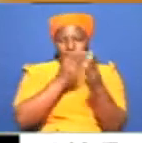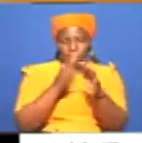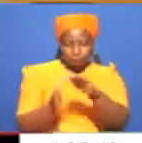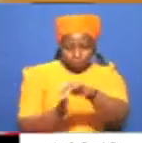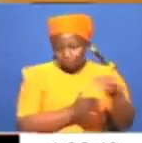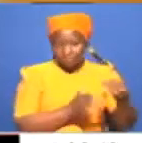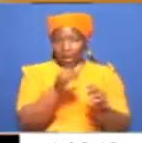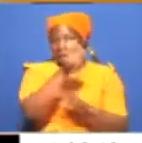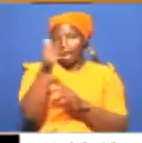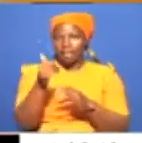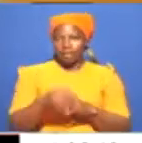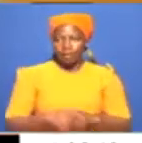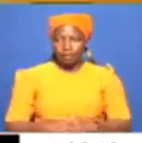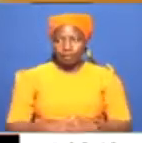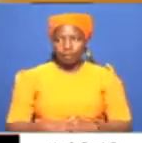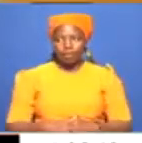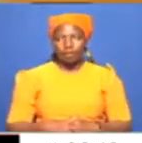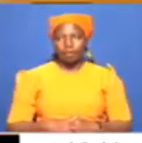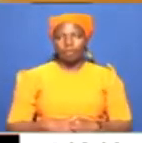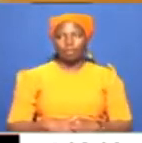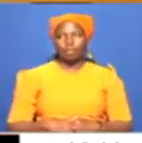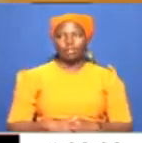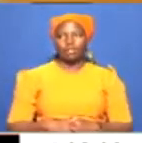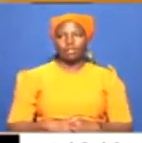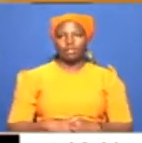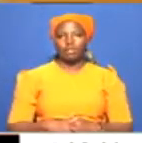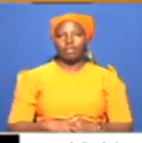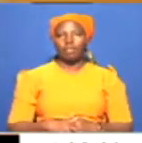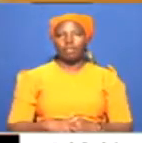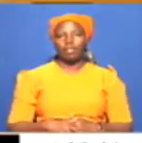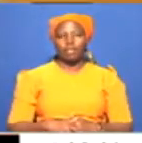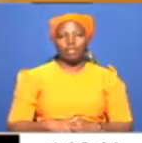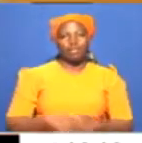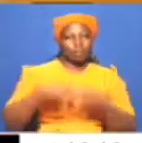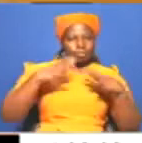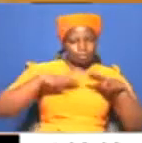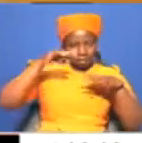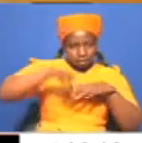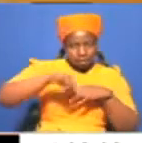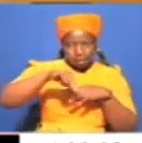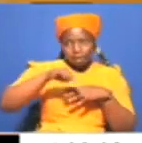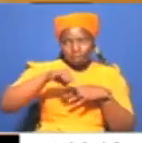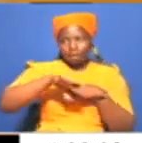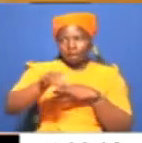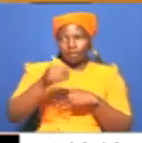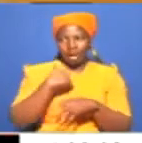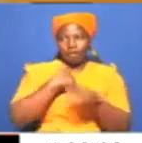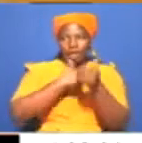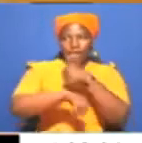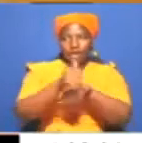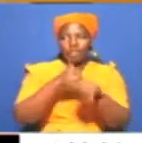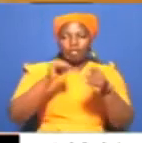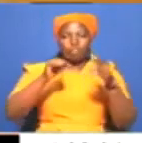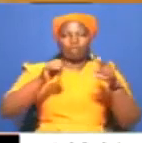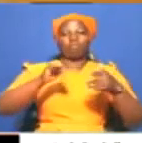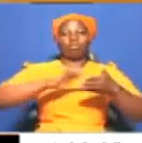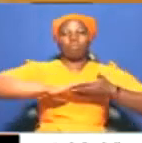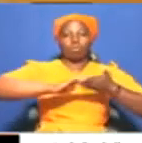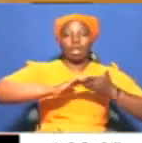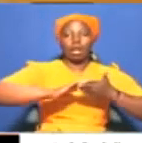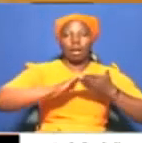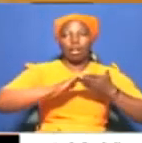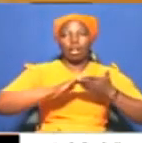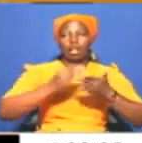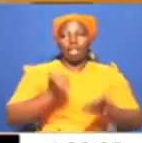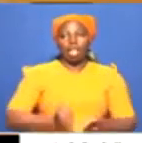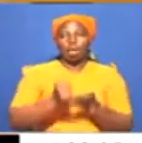Residents of Gitithia village in Kiambu County have this morning halted activities of trucks facilitating the construction of a section of